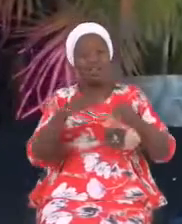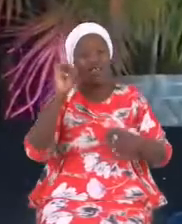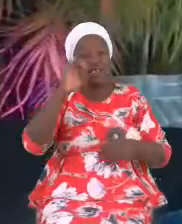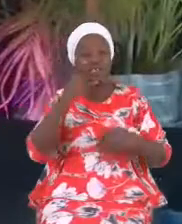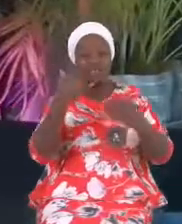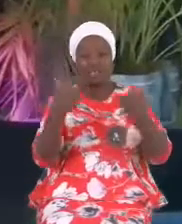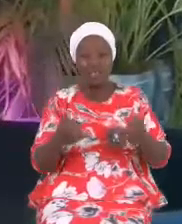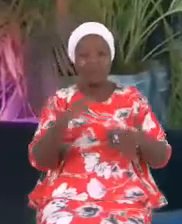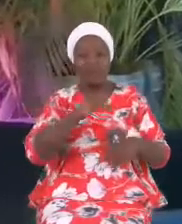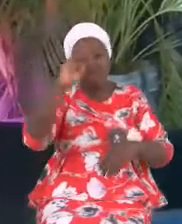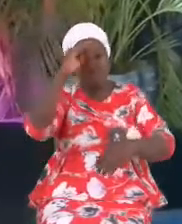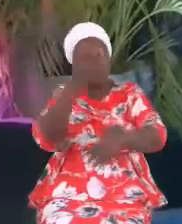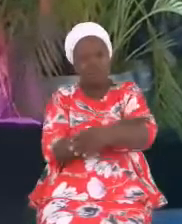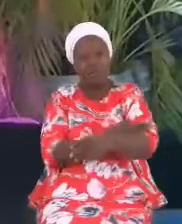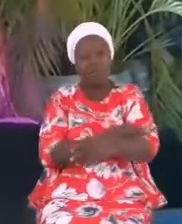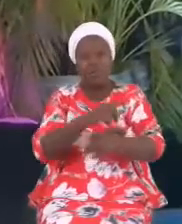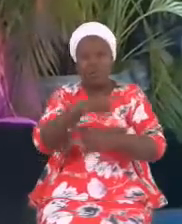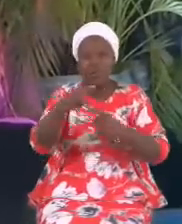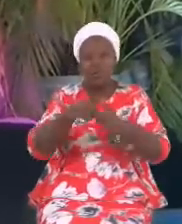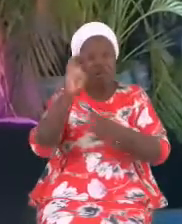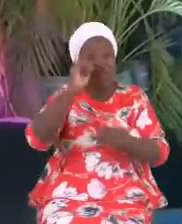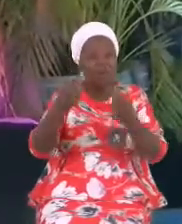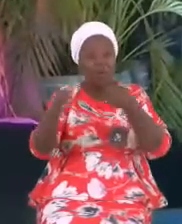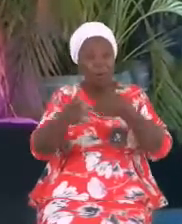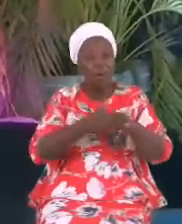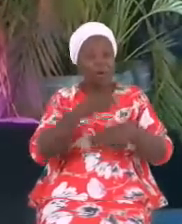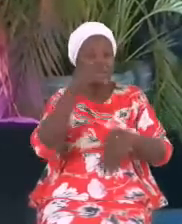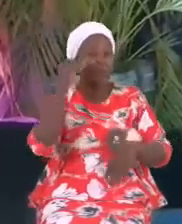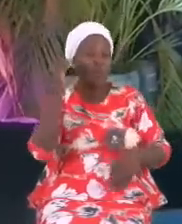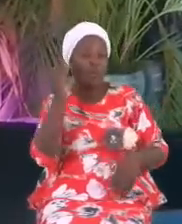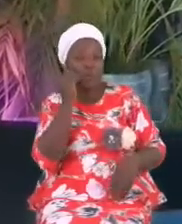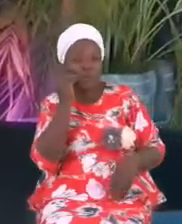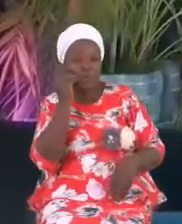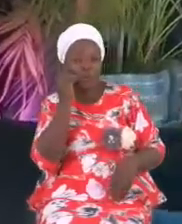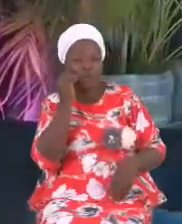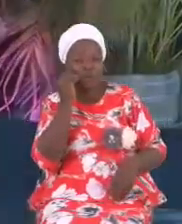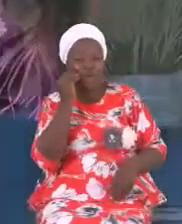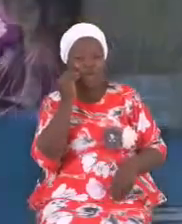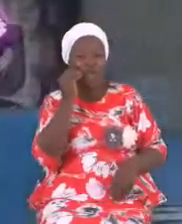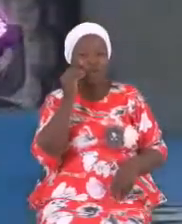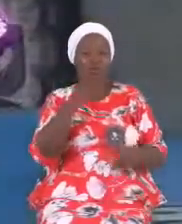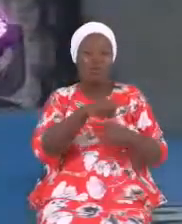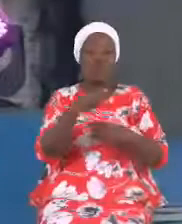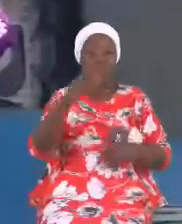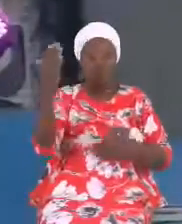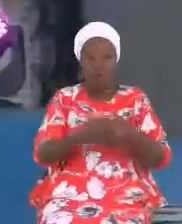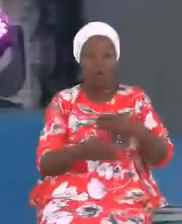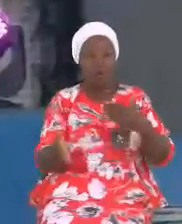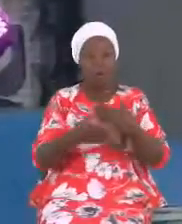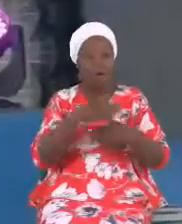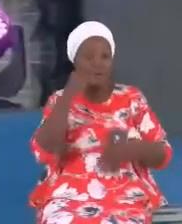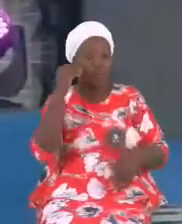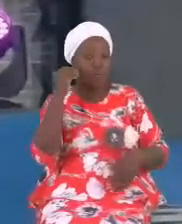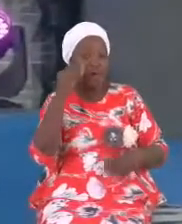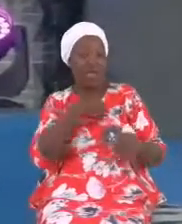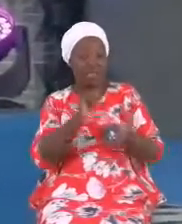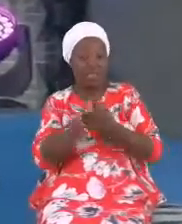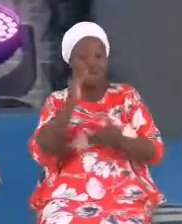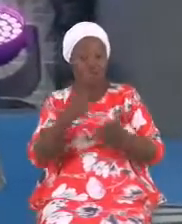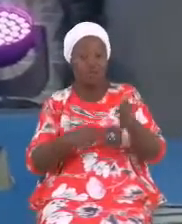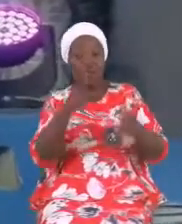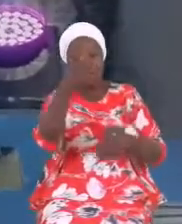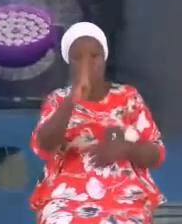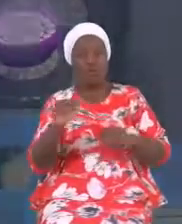son. Welcome back home. And that's what God does. He comes. When you come,